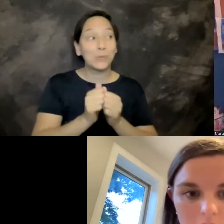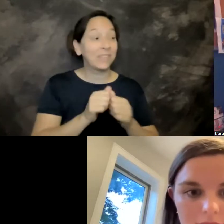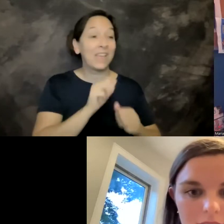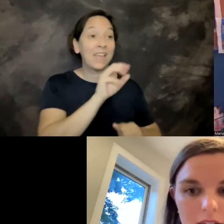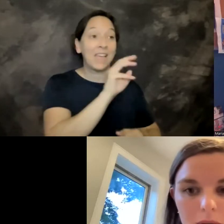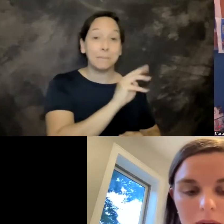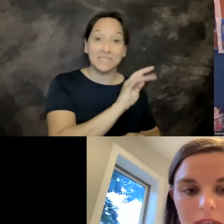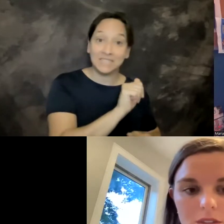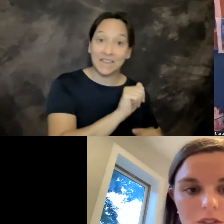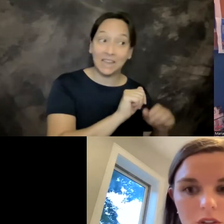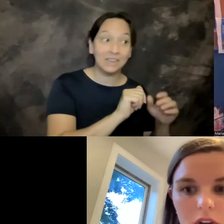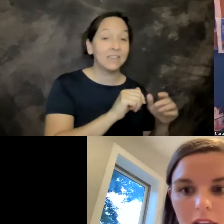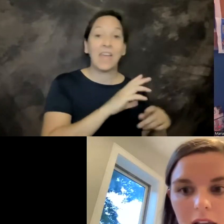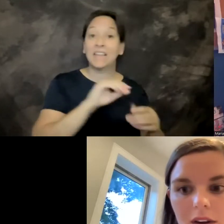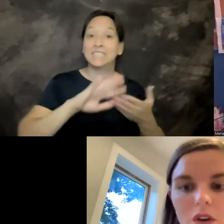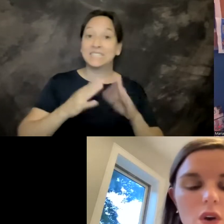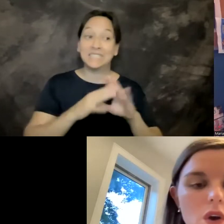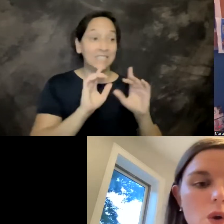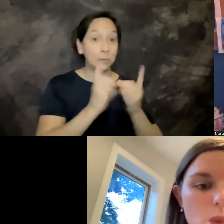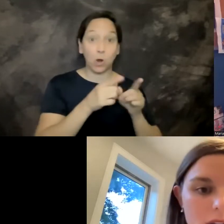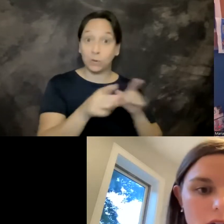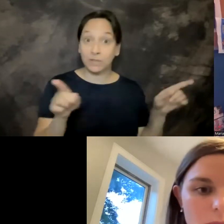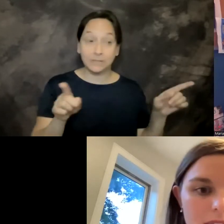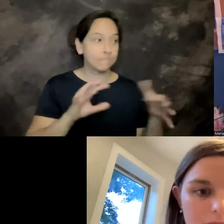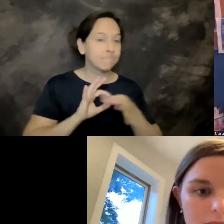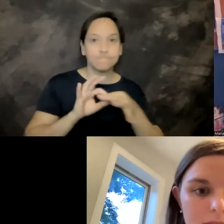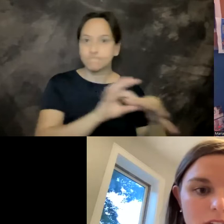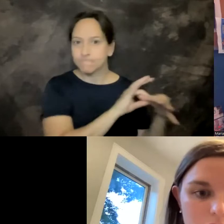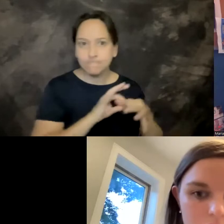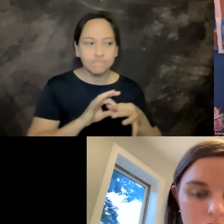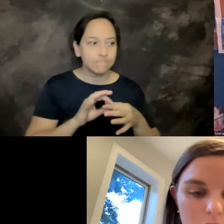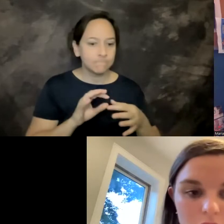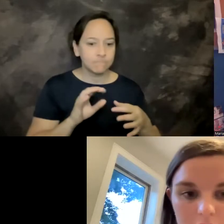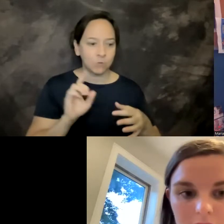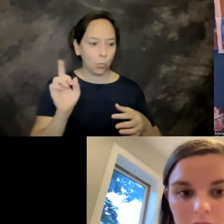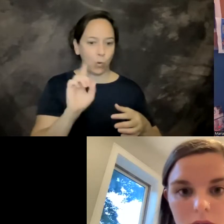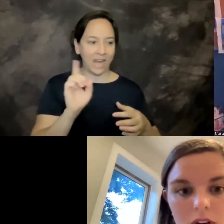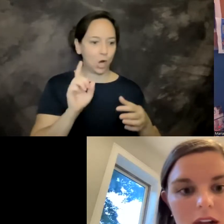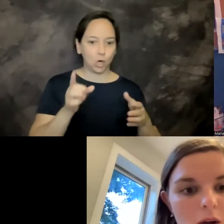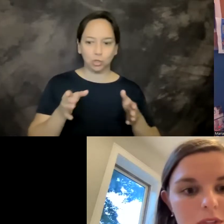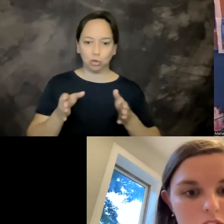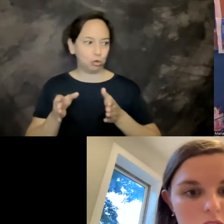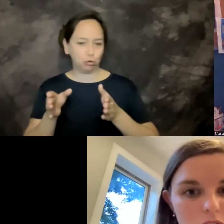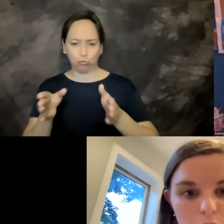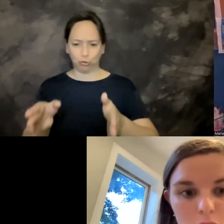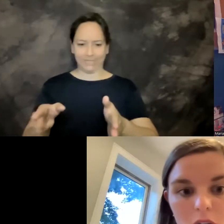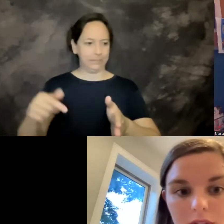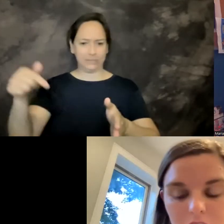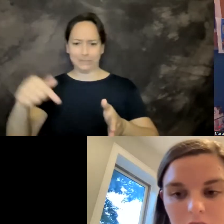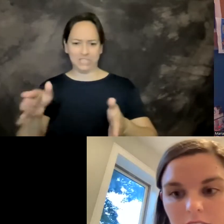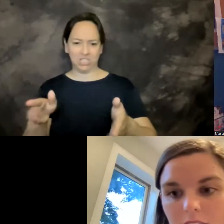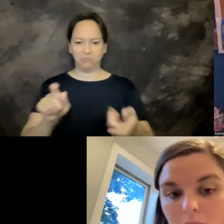and across city departments to look at where we can make changes to our streets in order to help the shuttles move